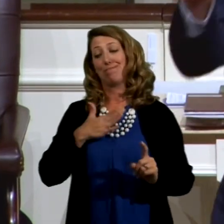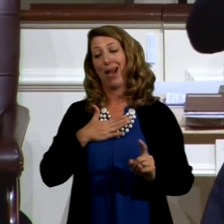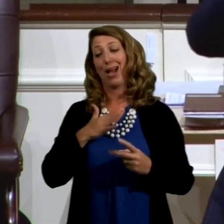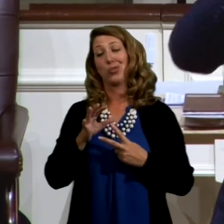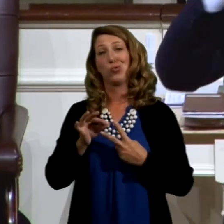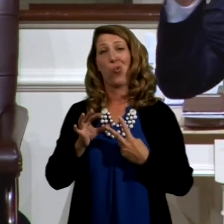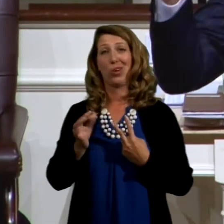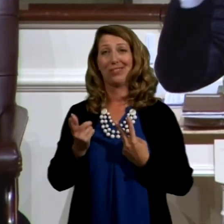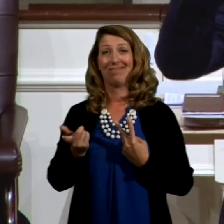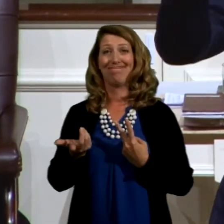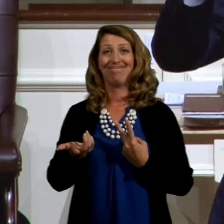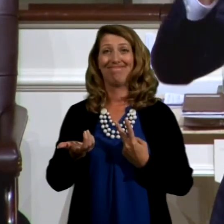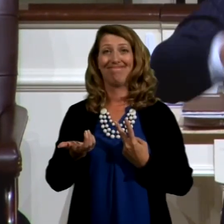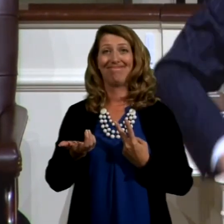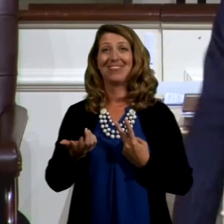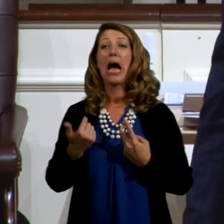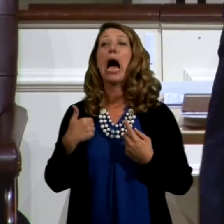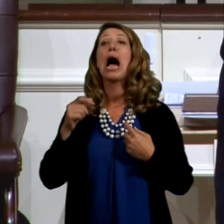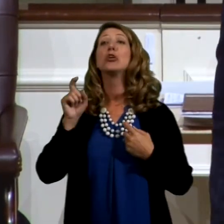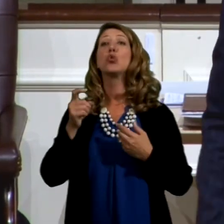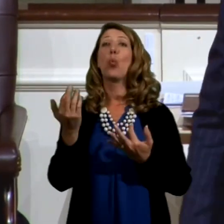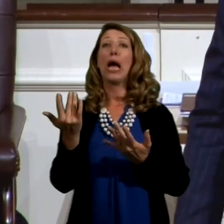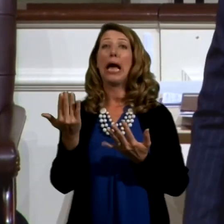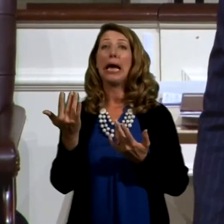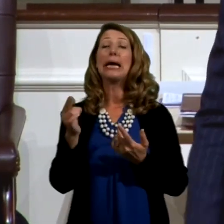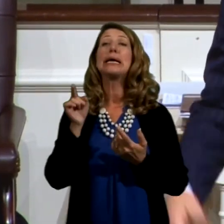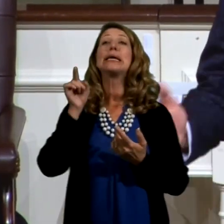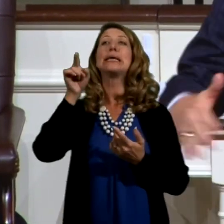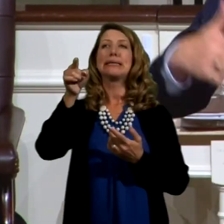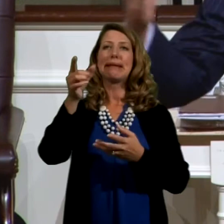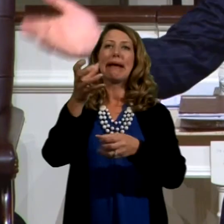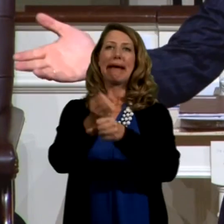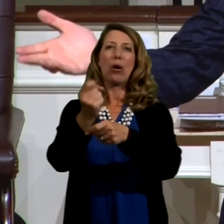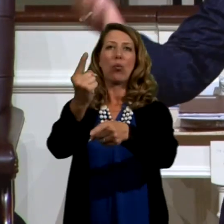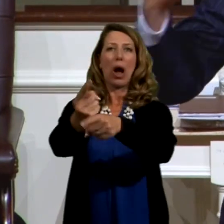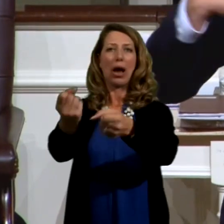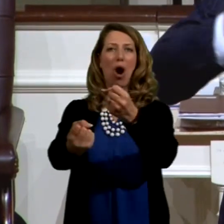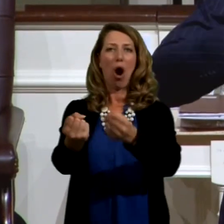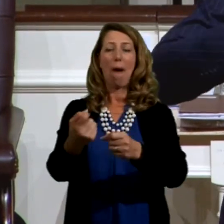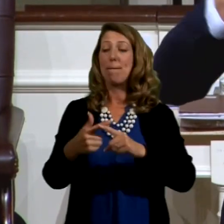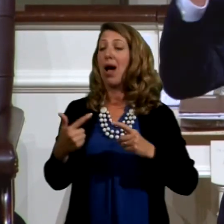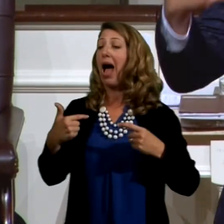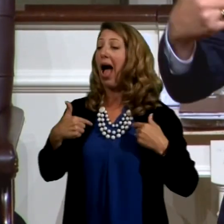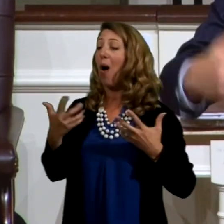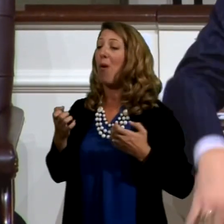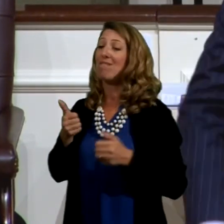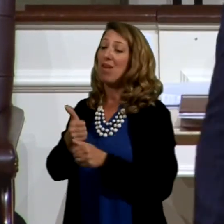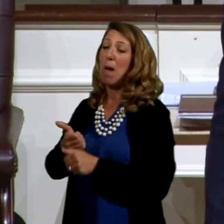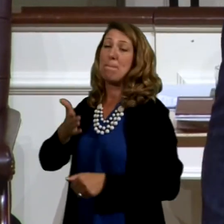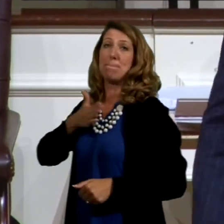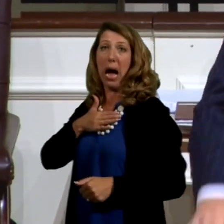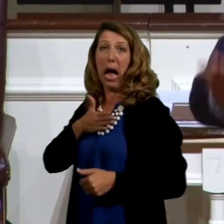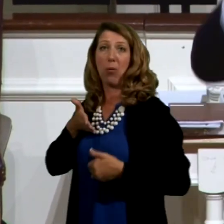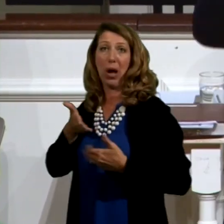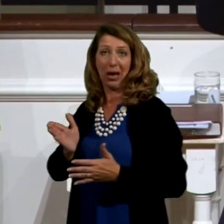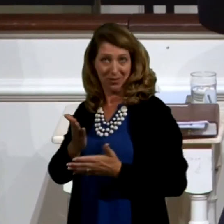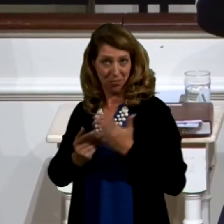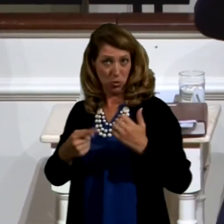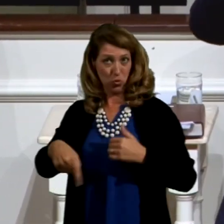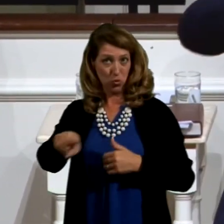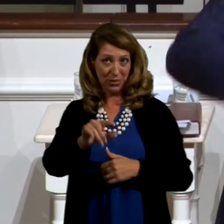Someone else is driving around with a car I'm supposed to have. And God had to give it to somebody else because I wanted to do what I wanted to do. How many of you ever have a story like